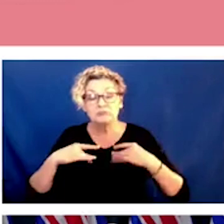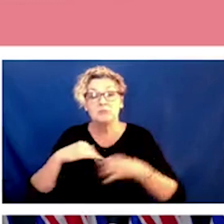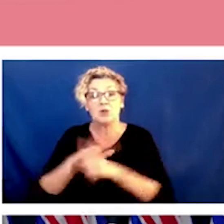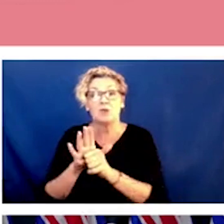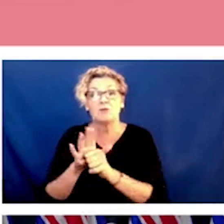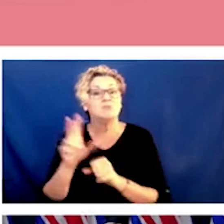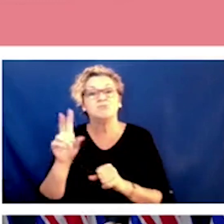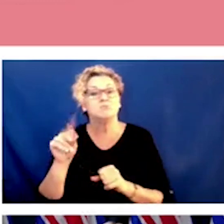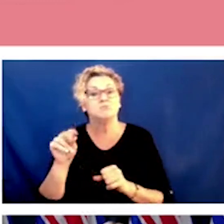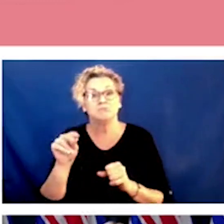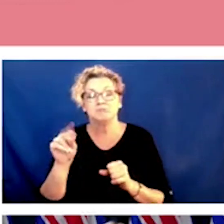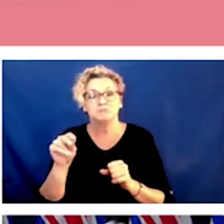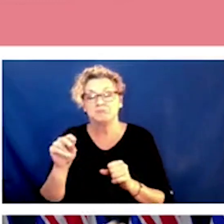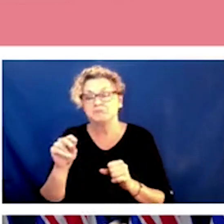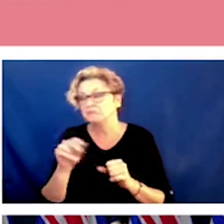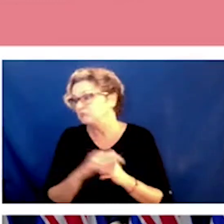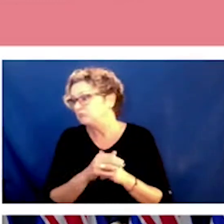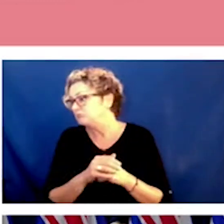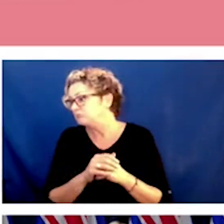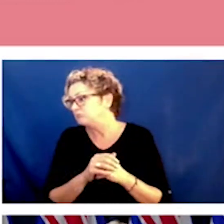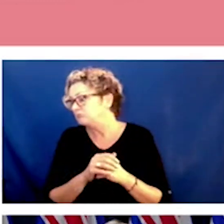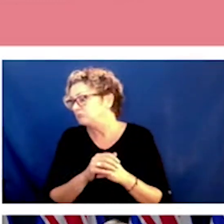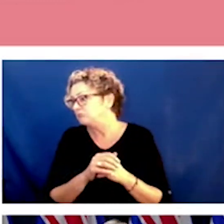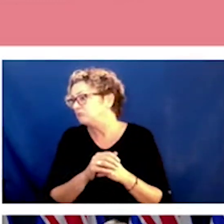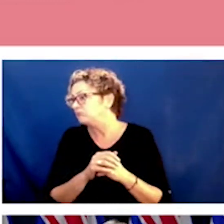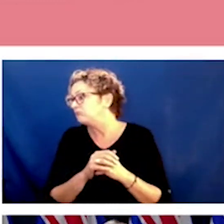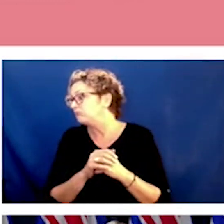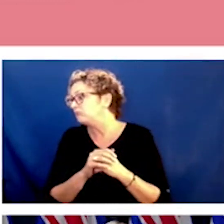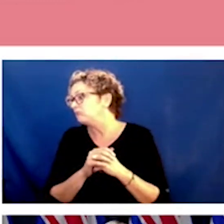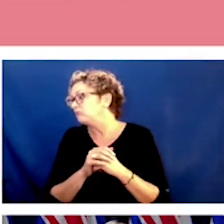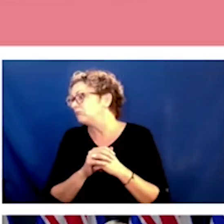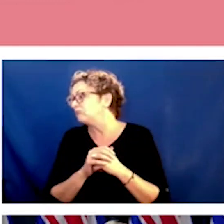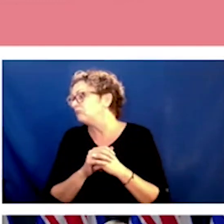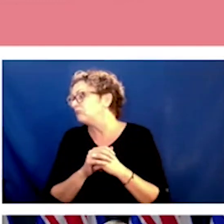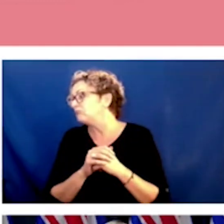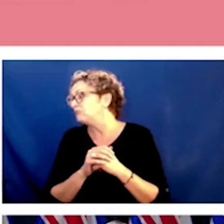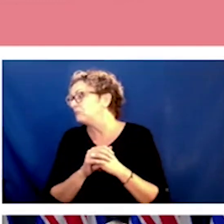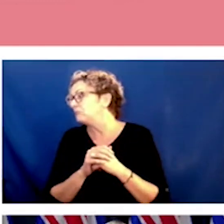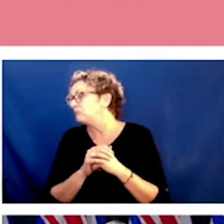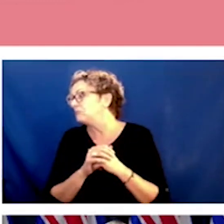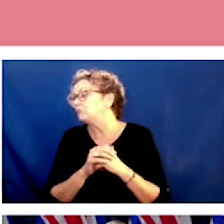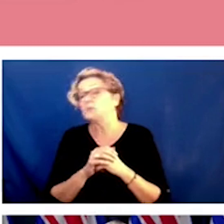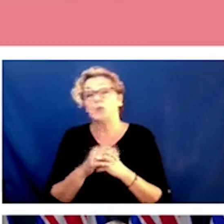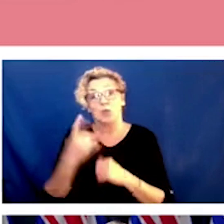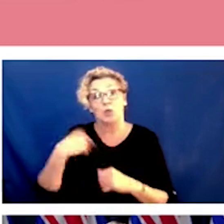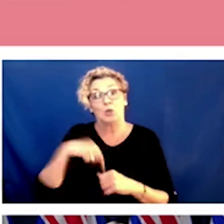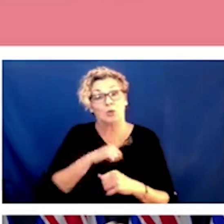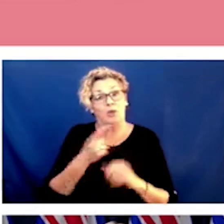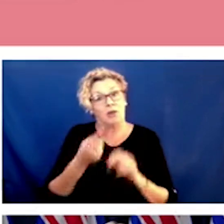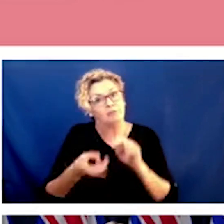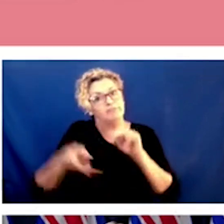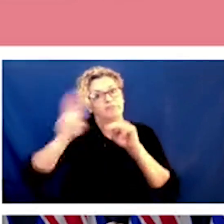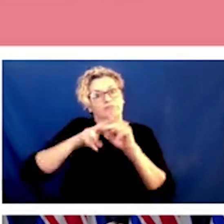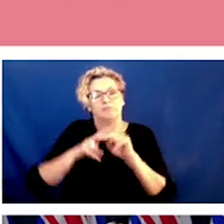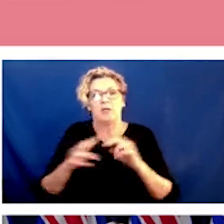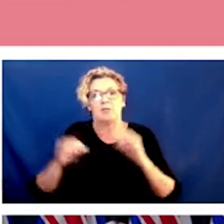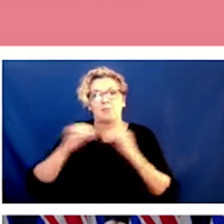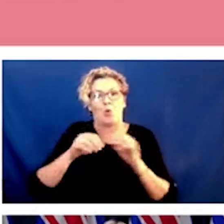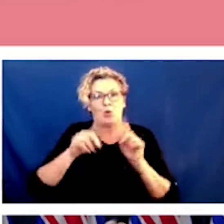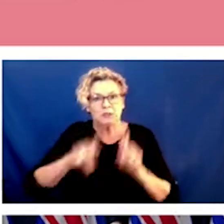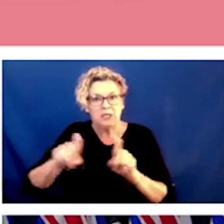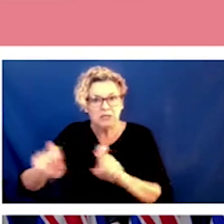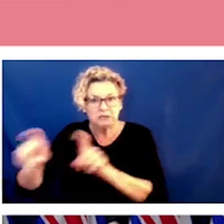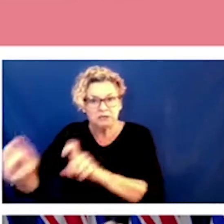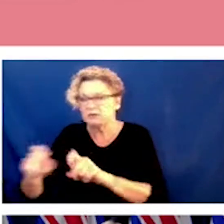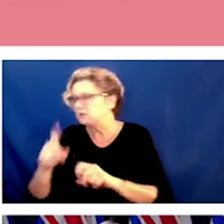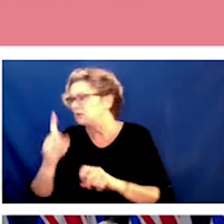pandemic, children under the age of 18 or 19 still make up less than 10% of our total cases in the province. So